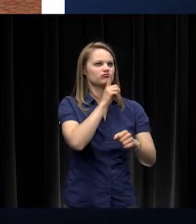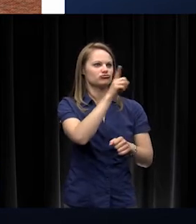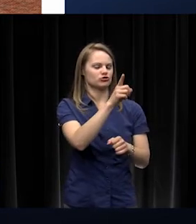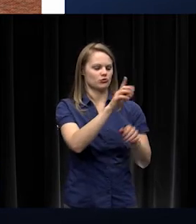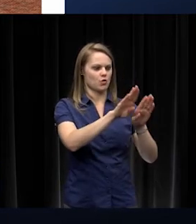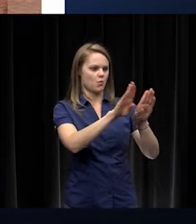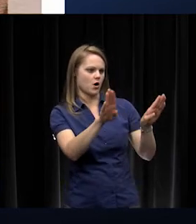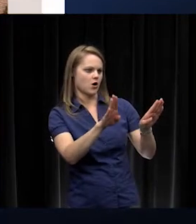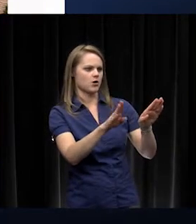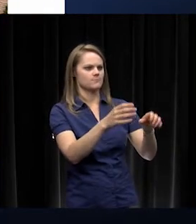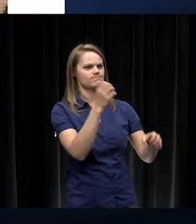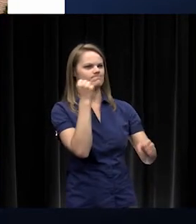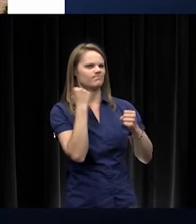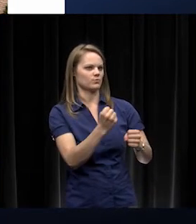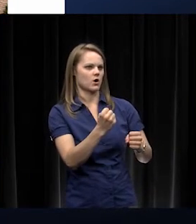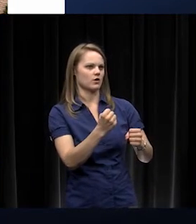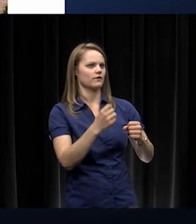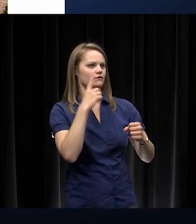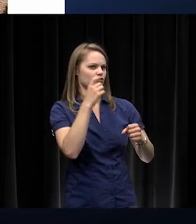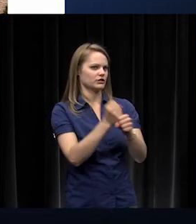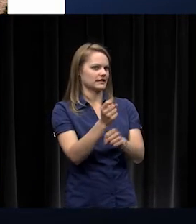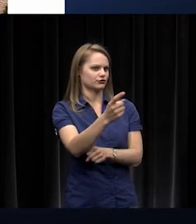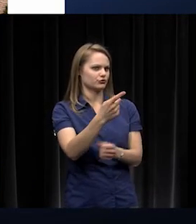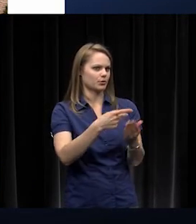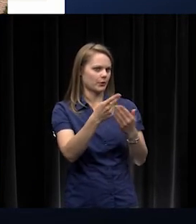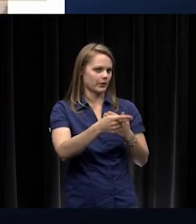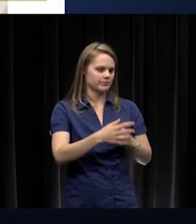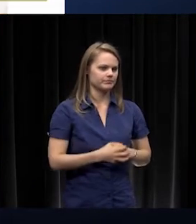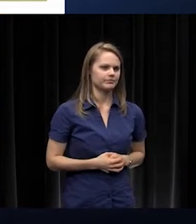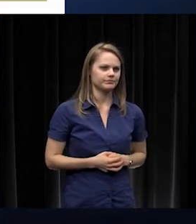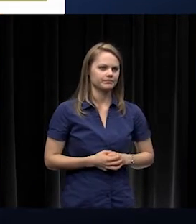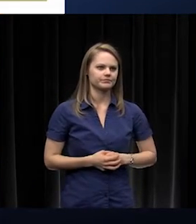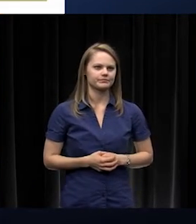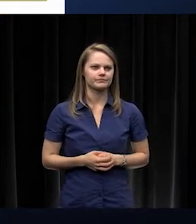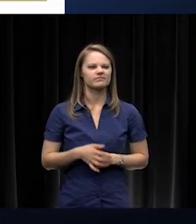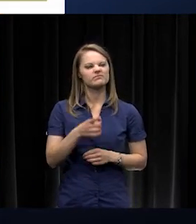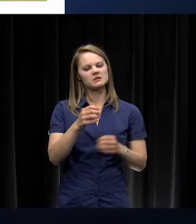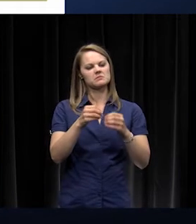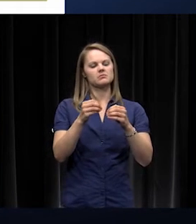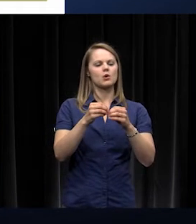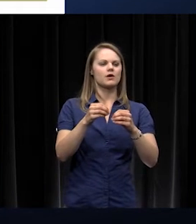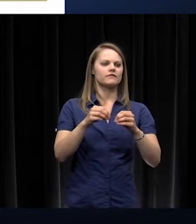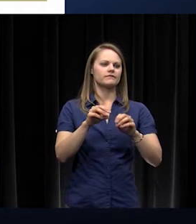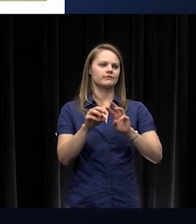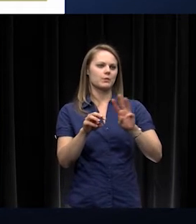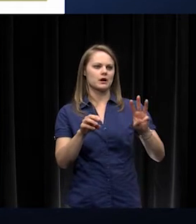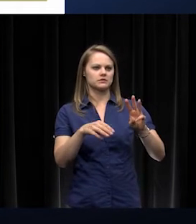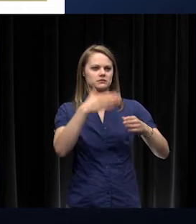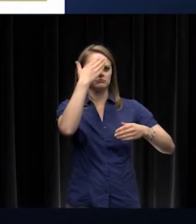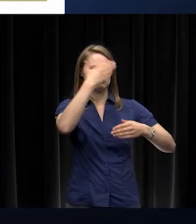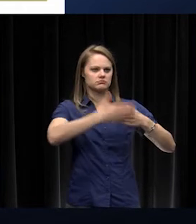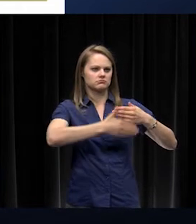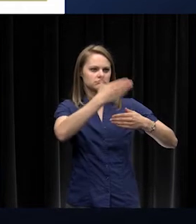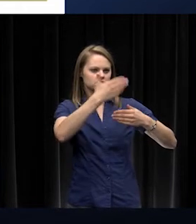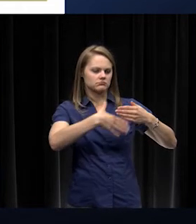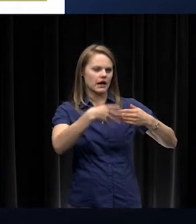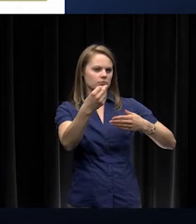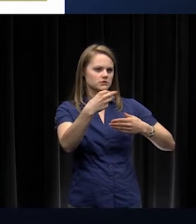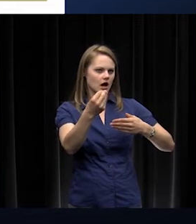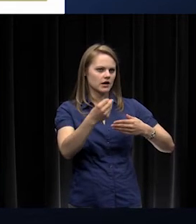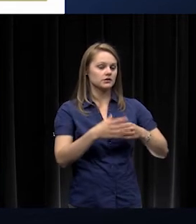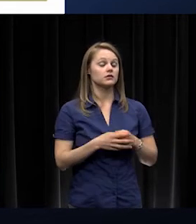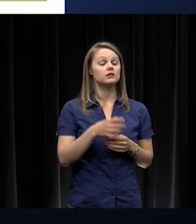sound. So just kind of another shot of the west elevation, but then you can see what the new addition